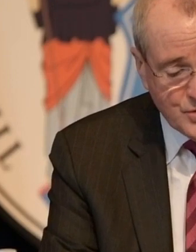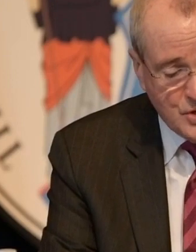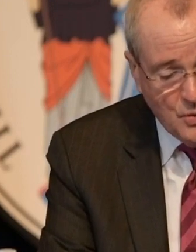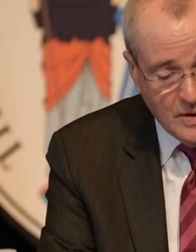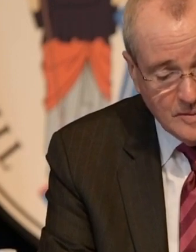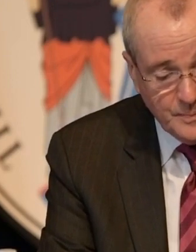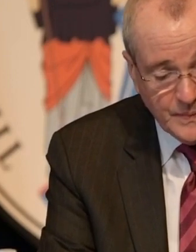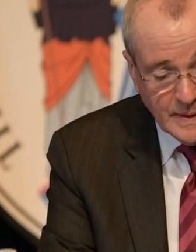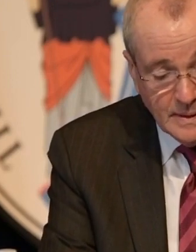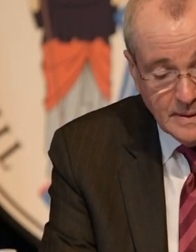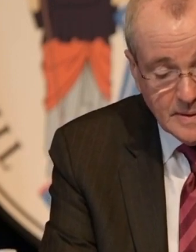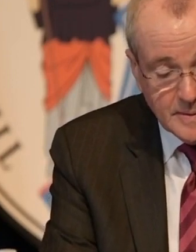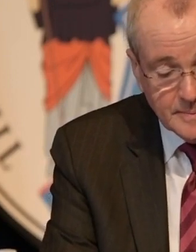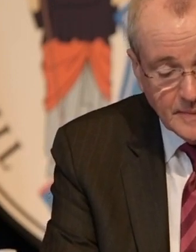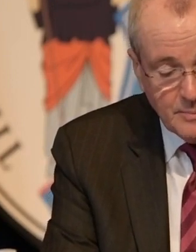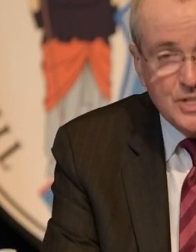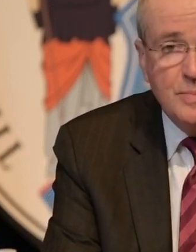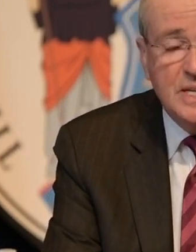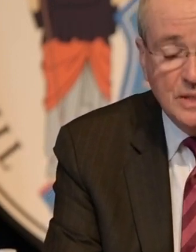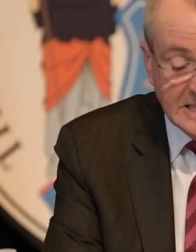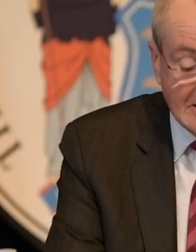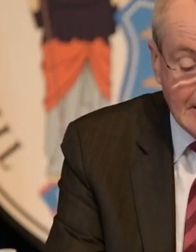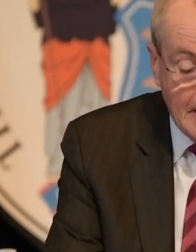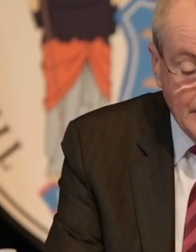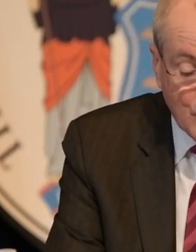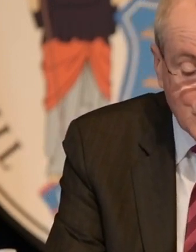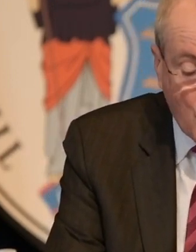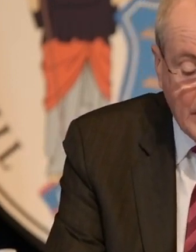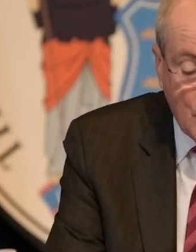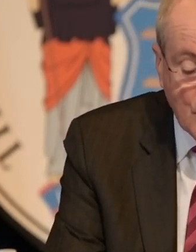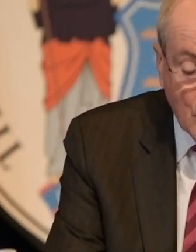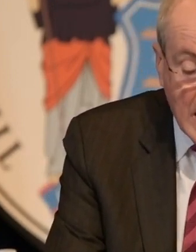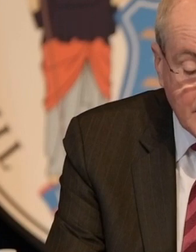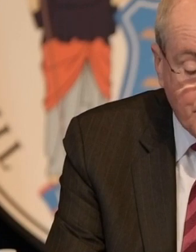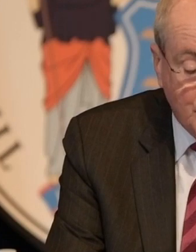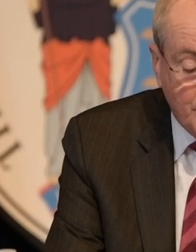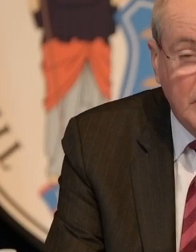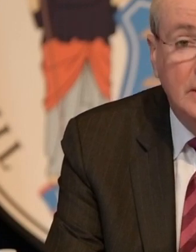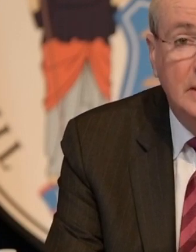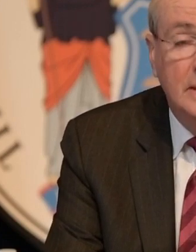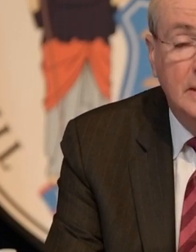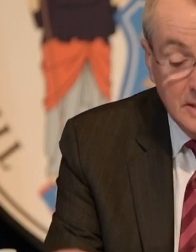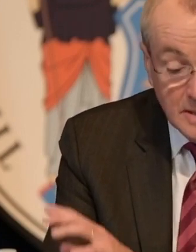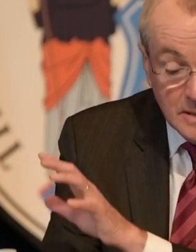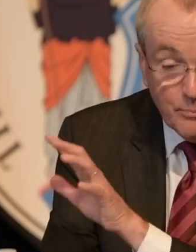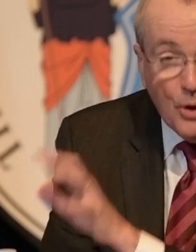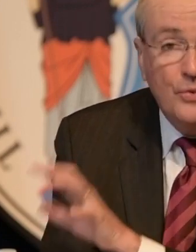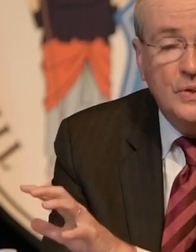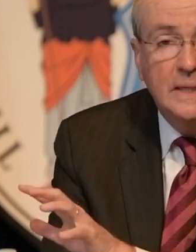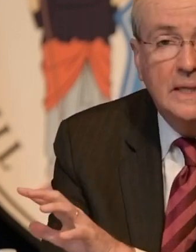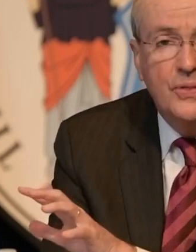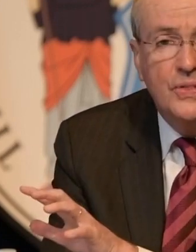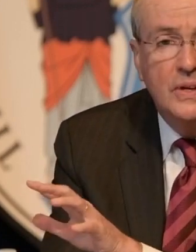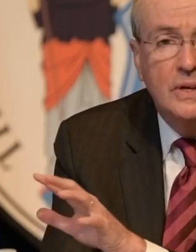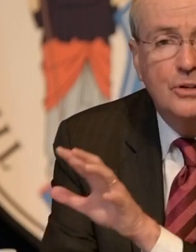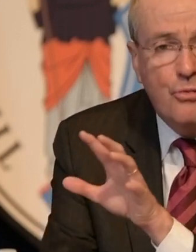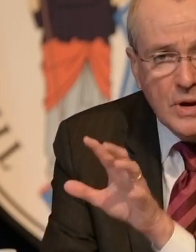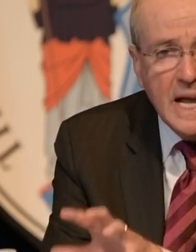more secure. But to be clear, there is one overriding principle. Personal